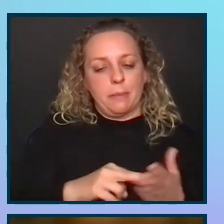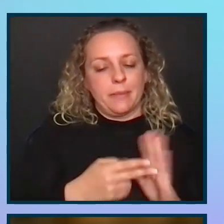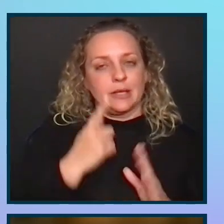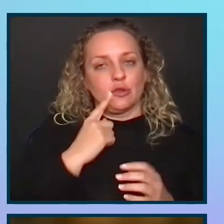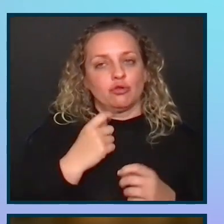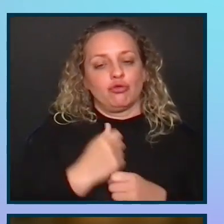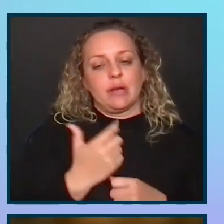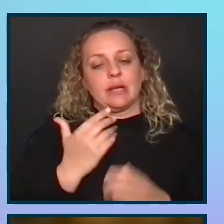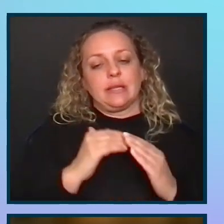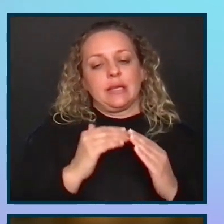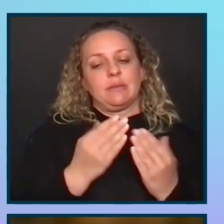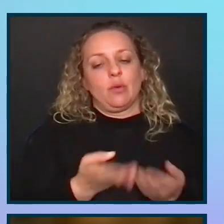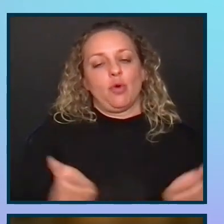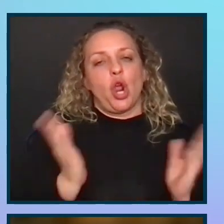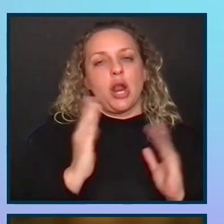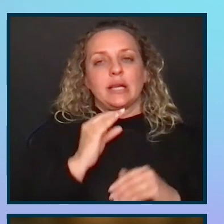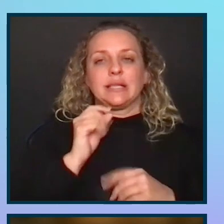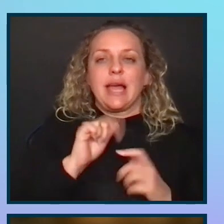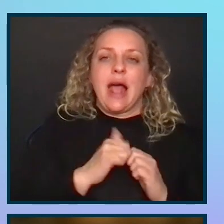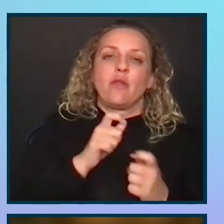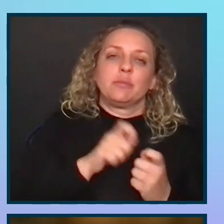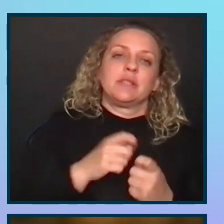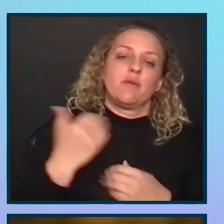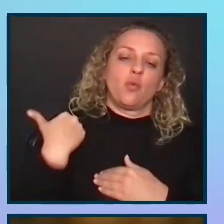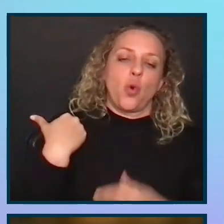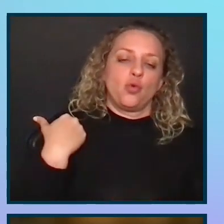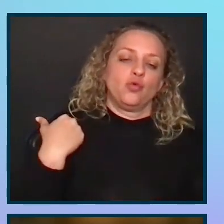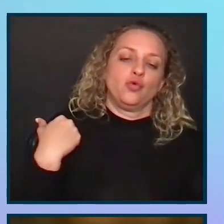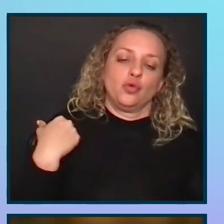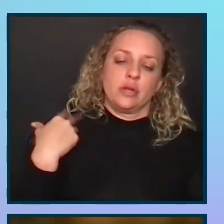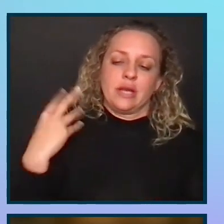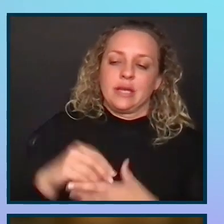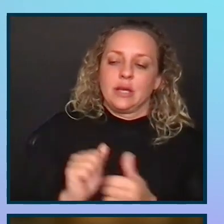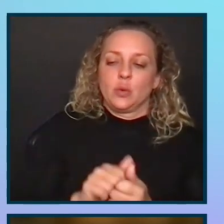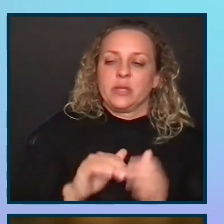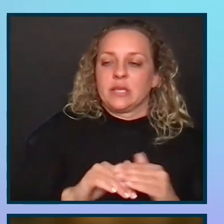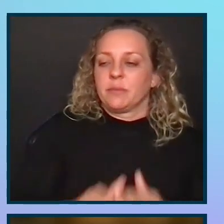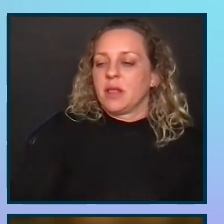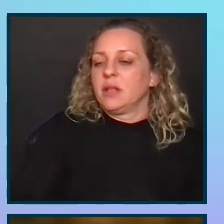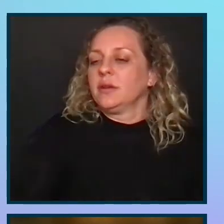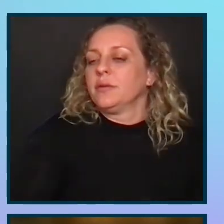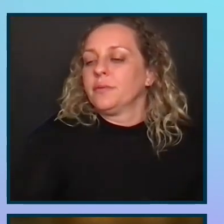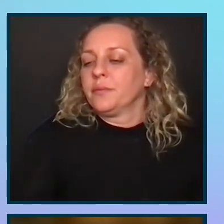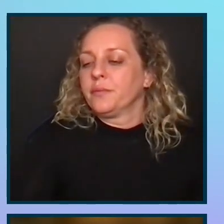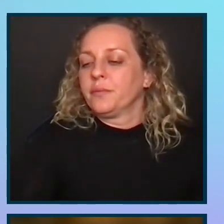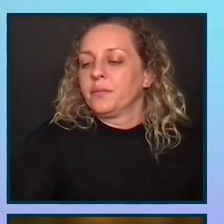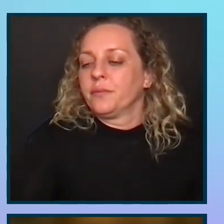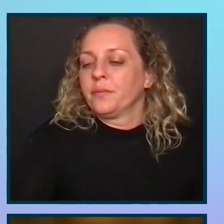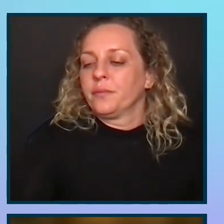accessible products and how their specific roles engage with accessibility.